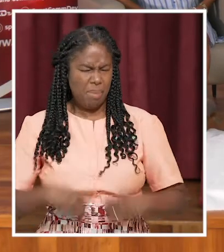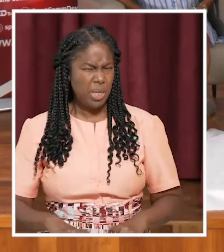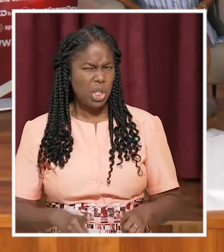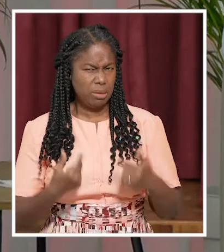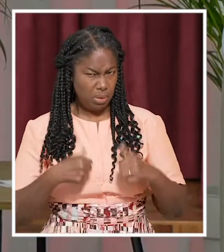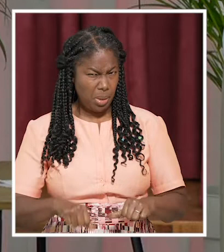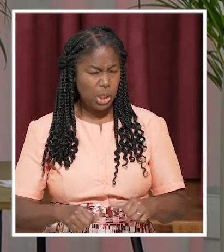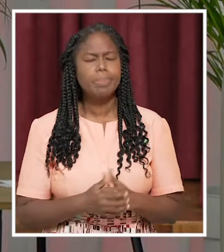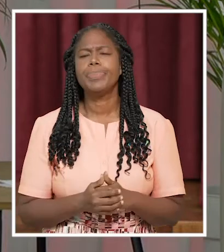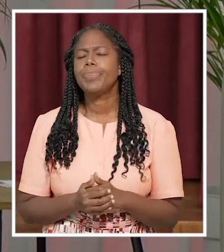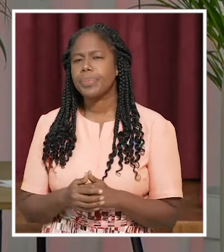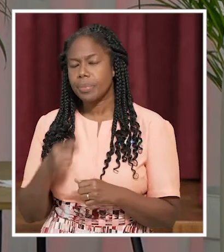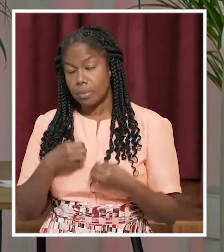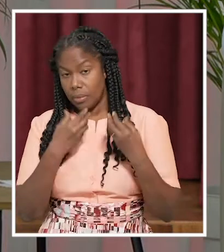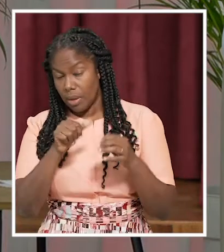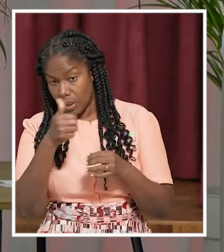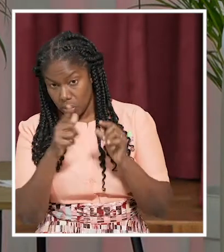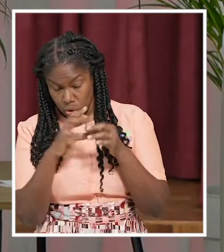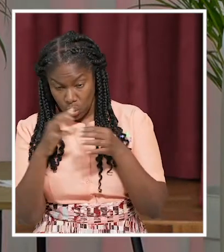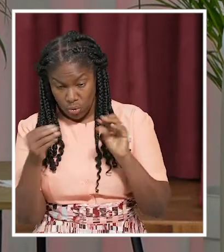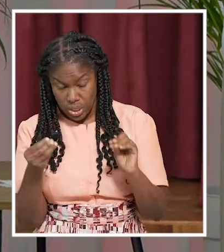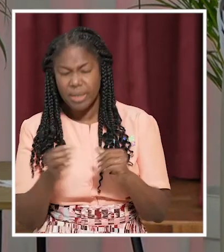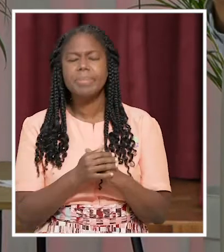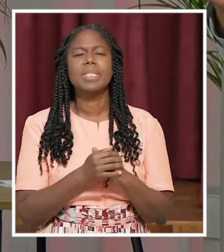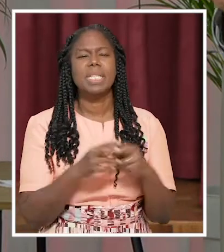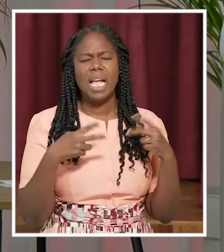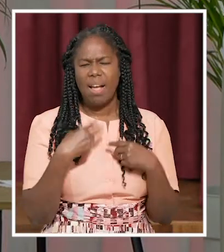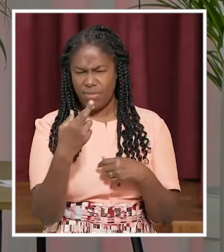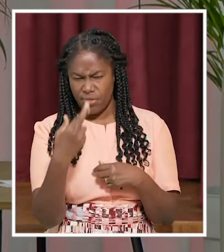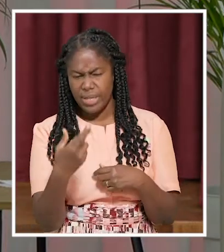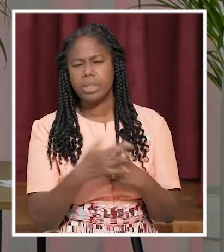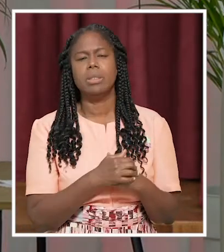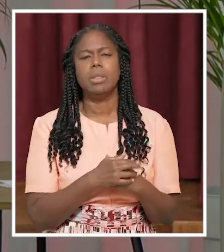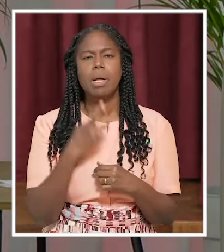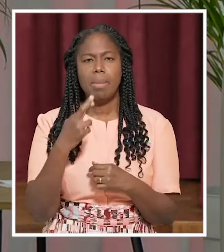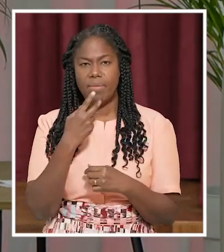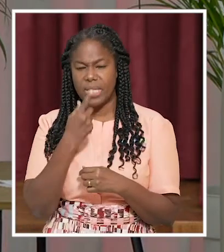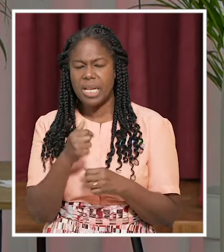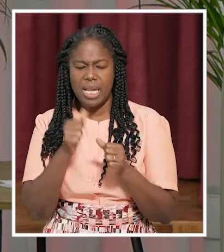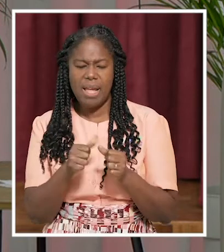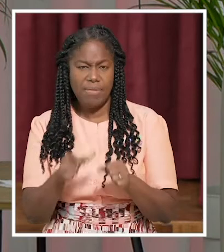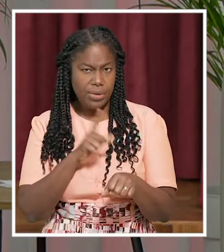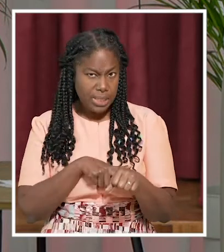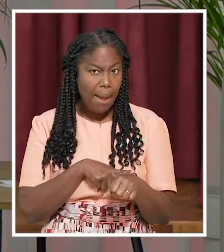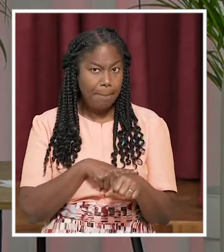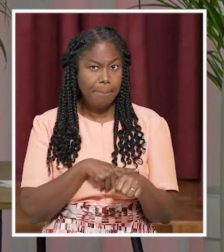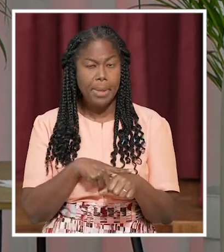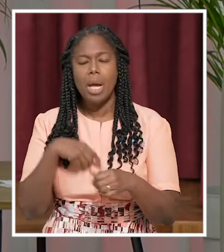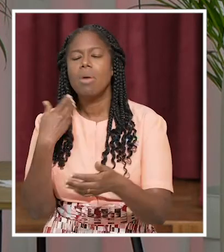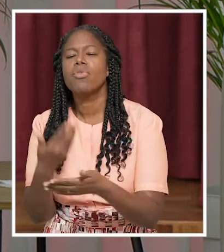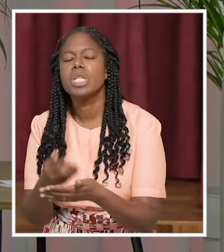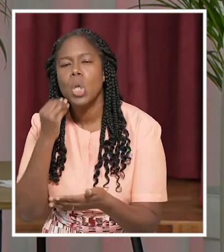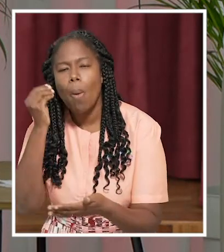story where I would have a friend of mine, and he said that every time he got home, his girlfriend would be in a sad, melancholy